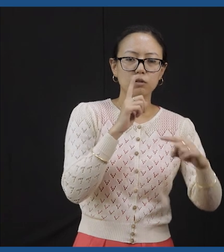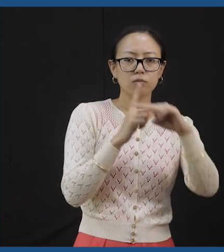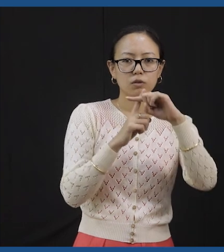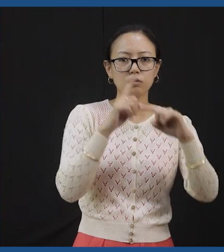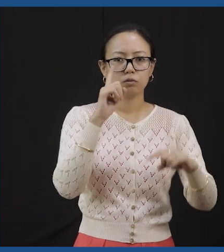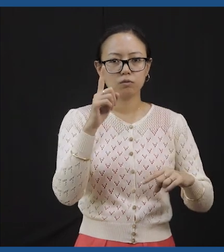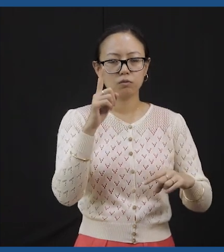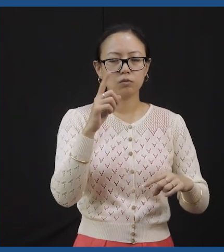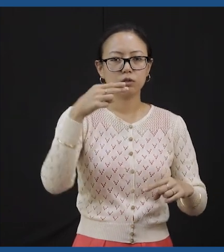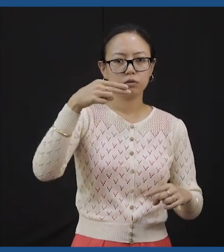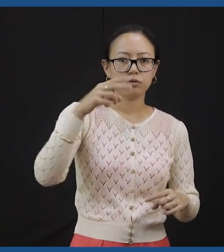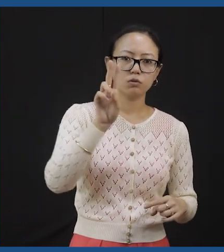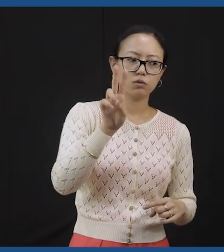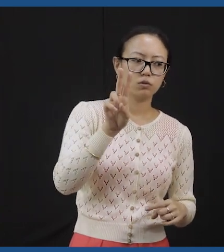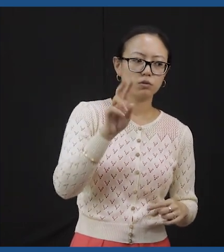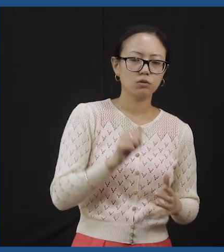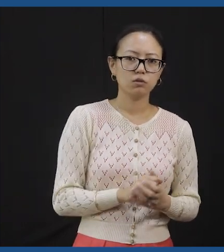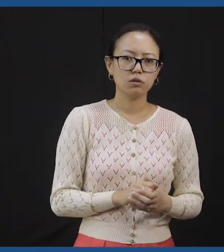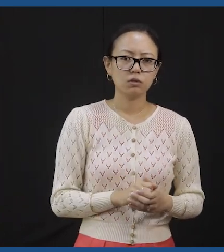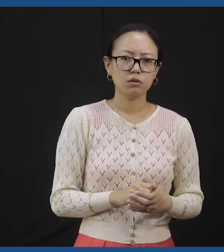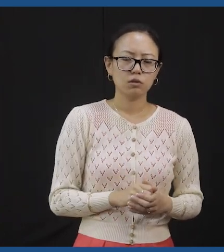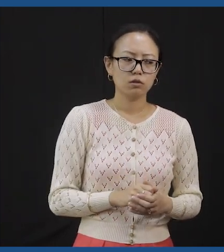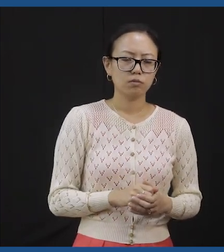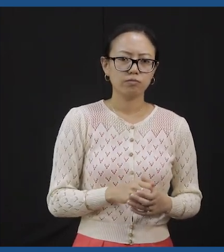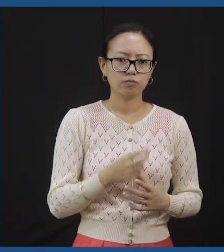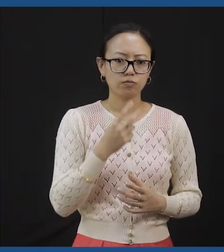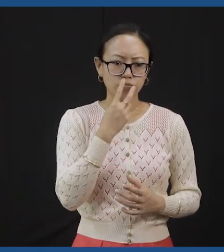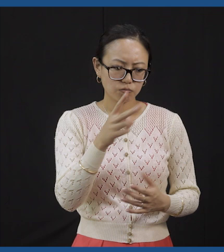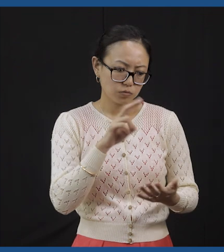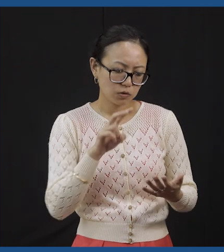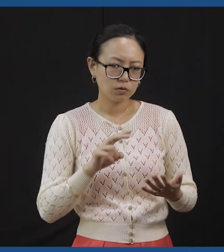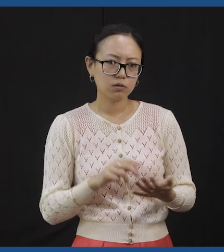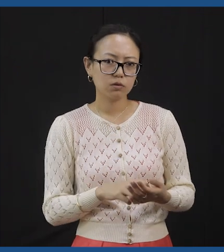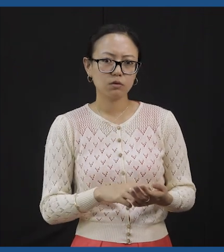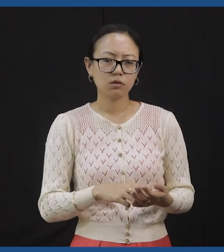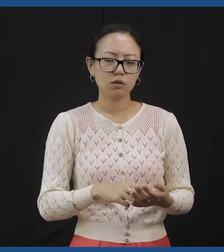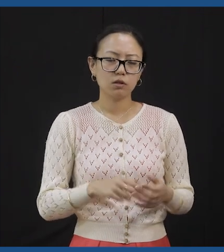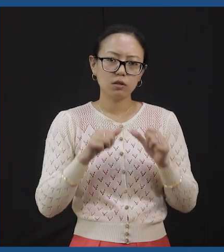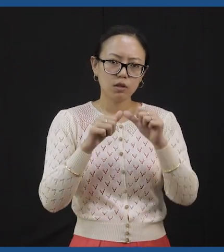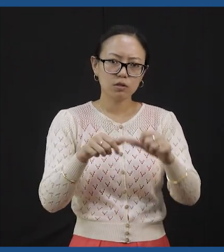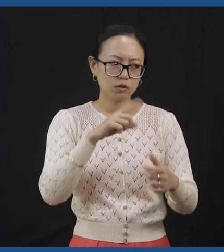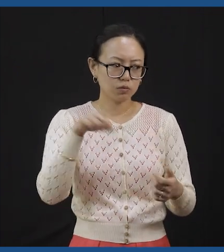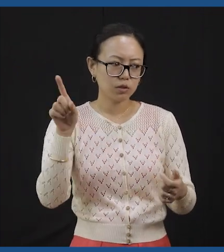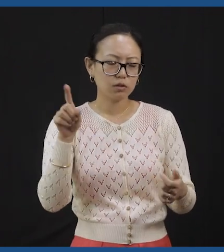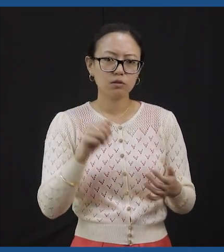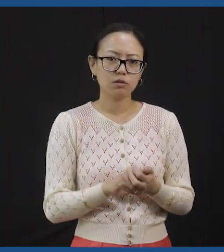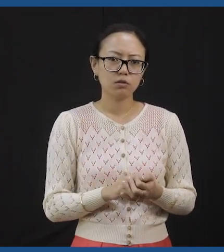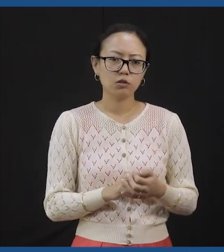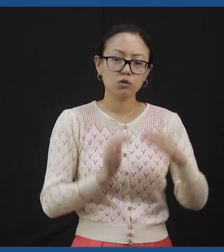1 is 2. You check the answer again. The number at the top in subtract